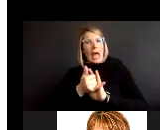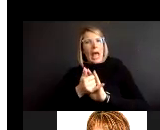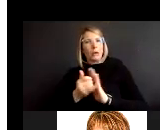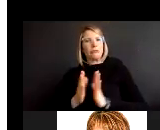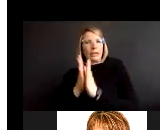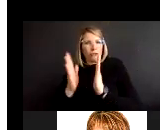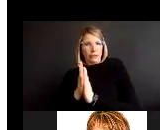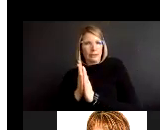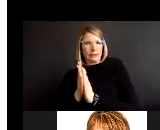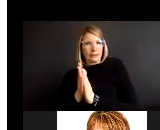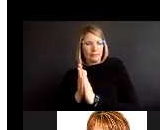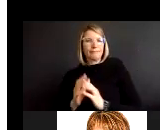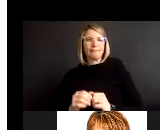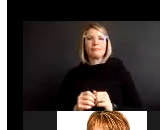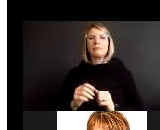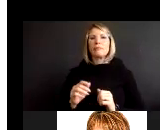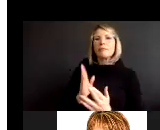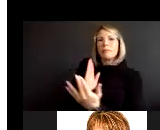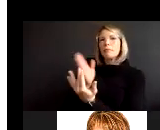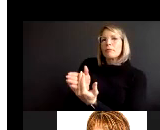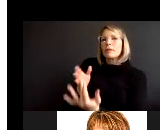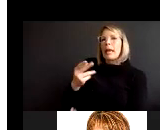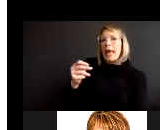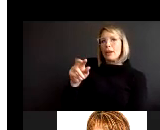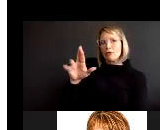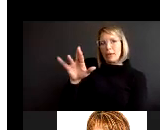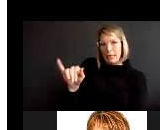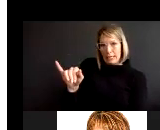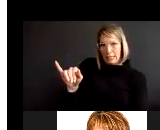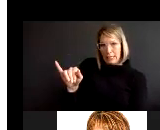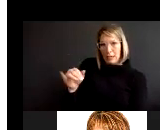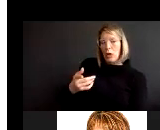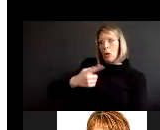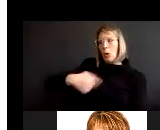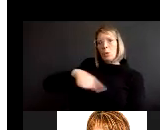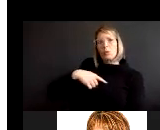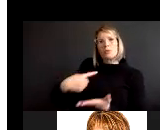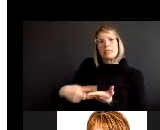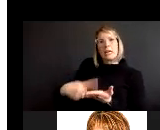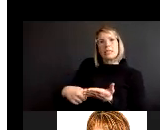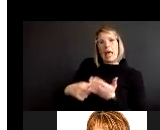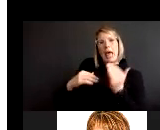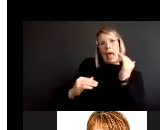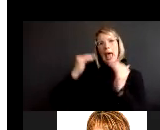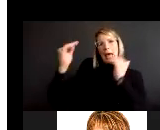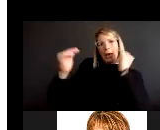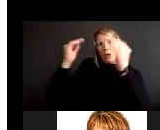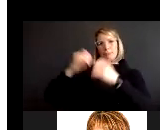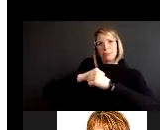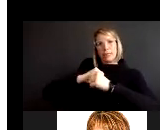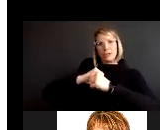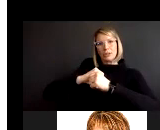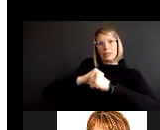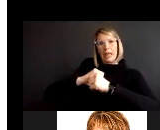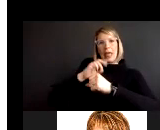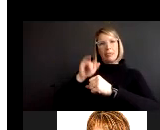next slide. With adult protection, we're also talking about court processes, and it's ultimately a judge who